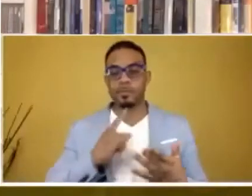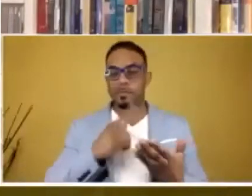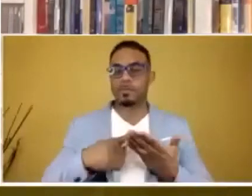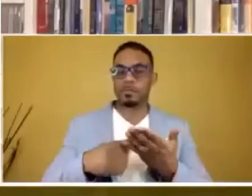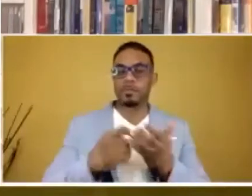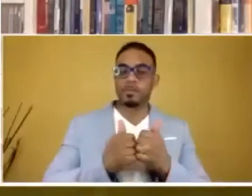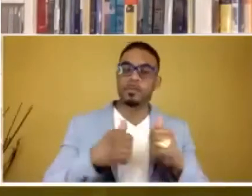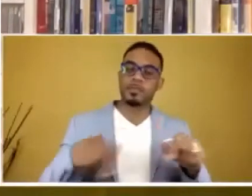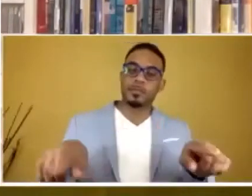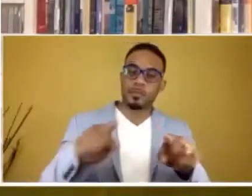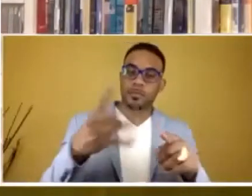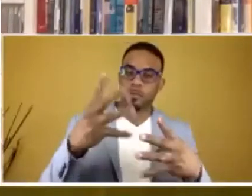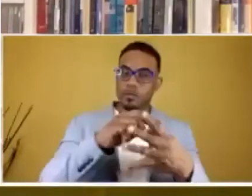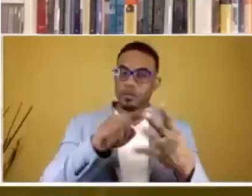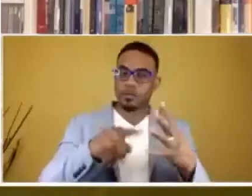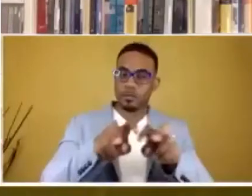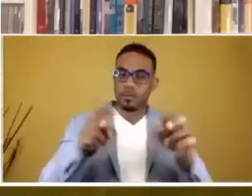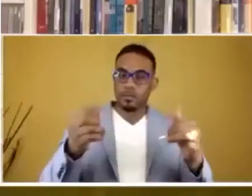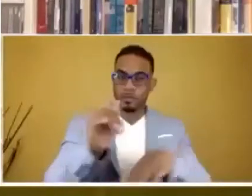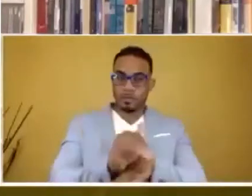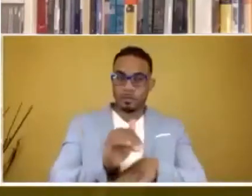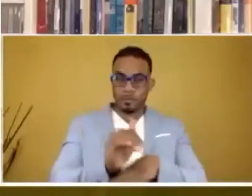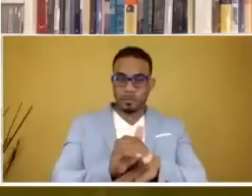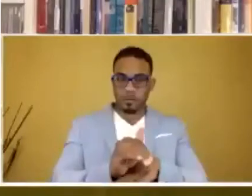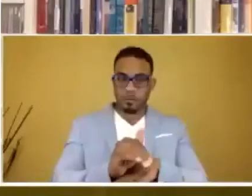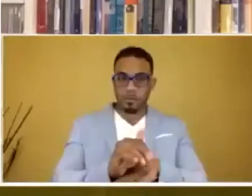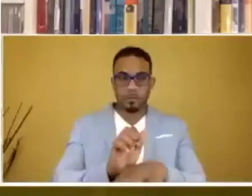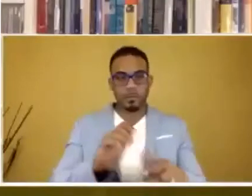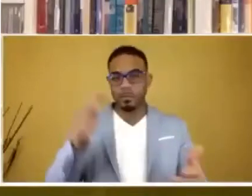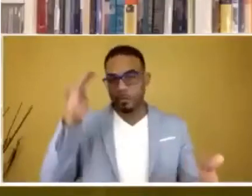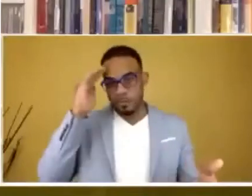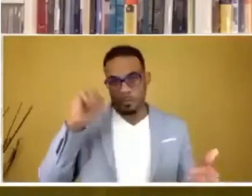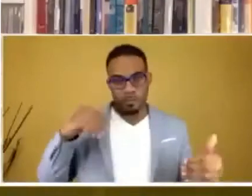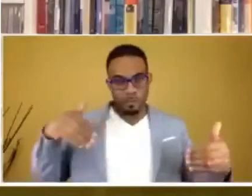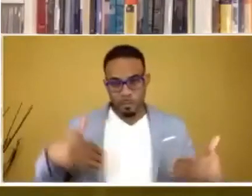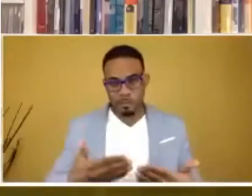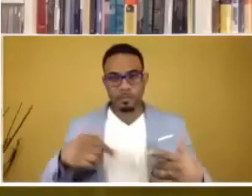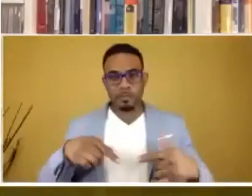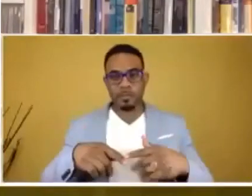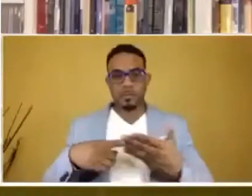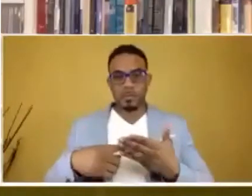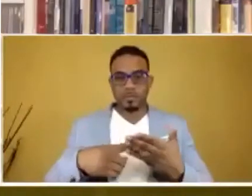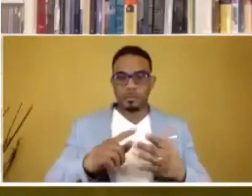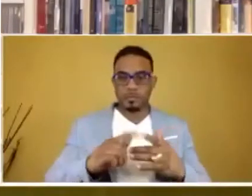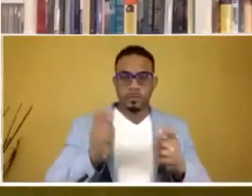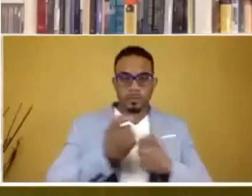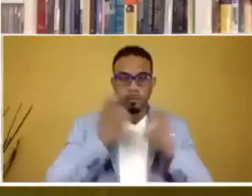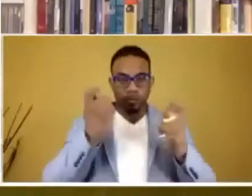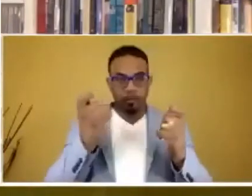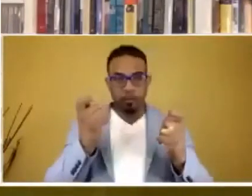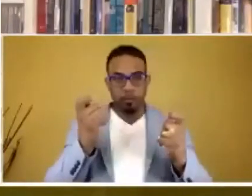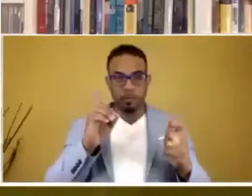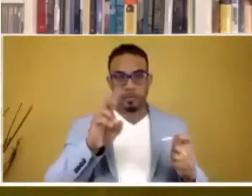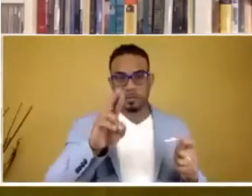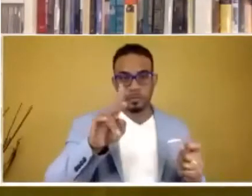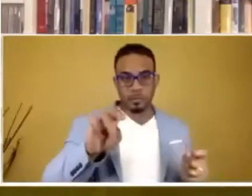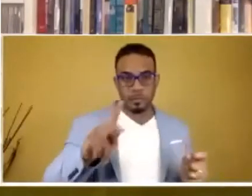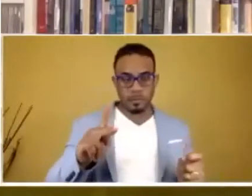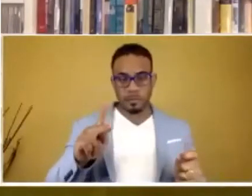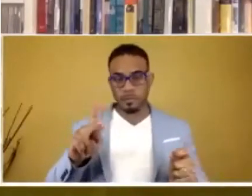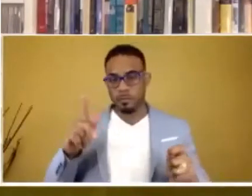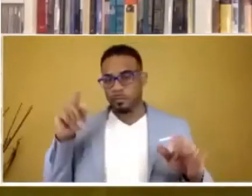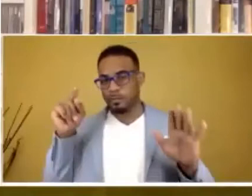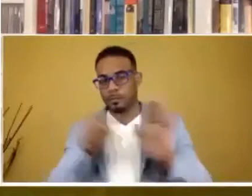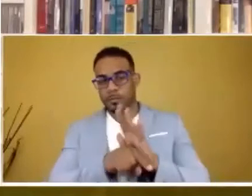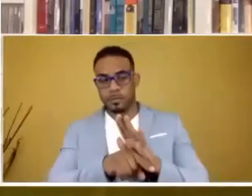with these four panelists tonight. We all know as we enter into this conversation on the anniversary of Dr. King's assassination,